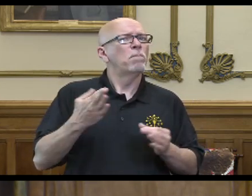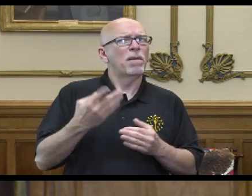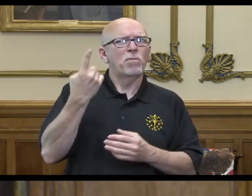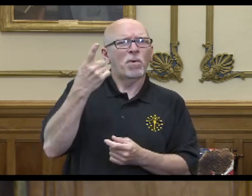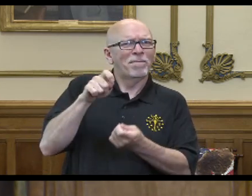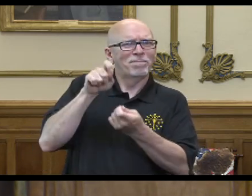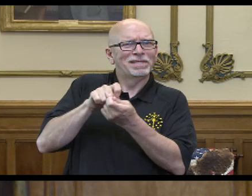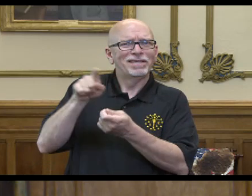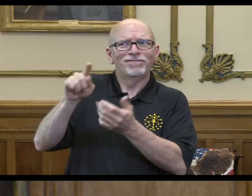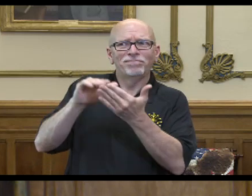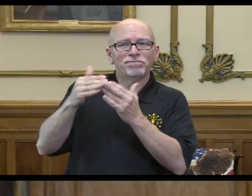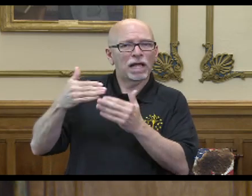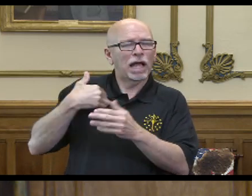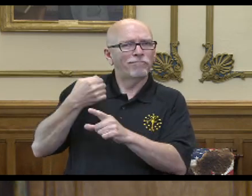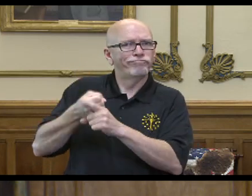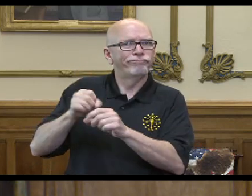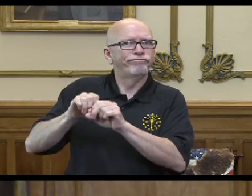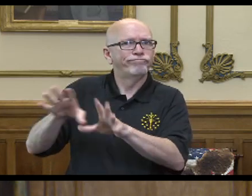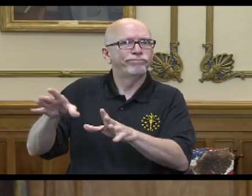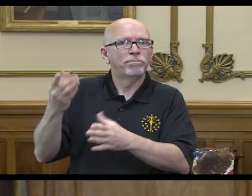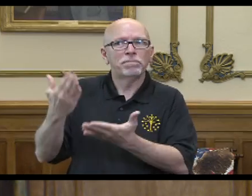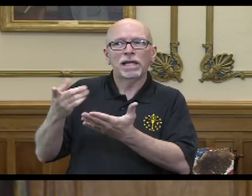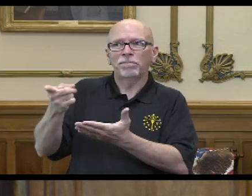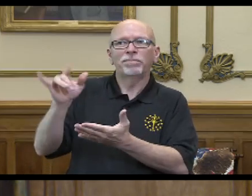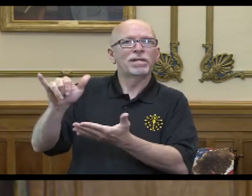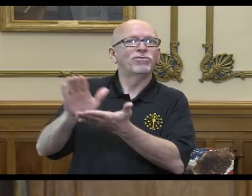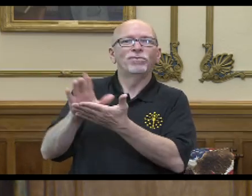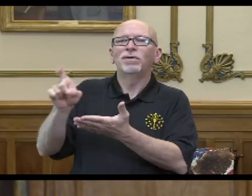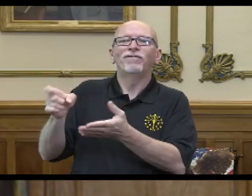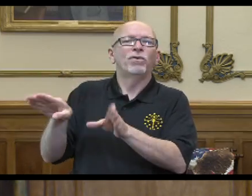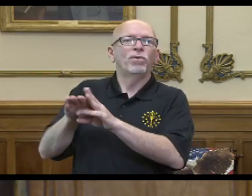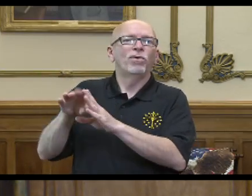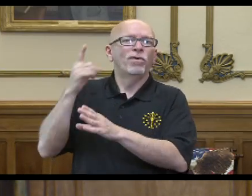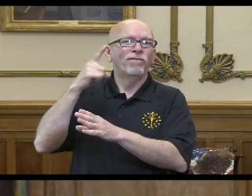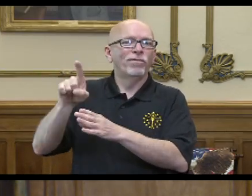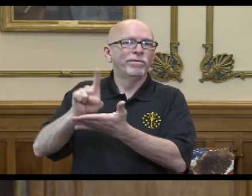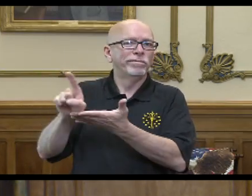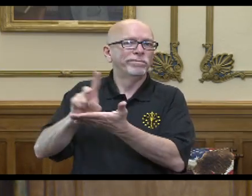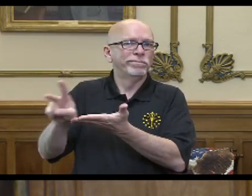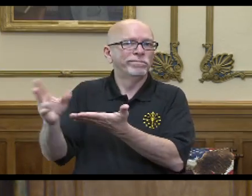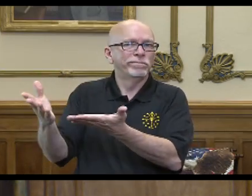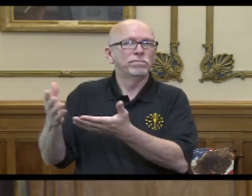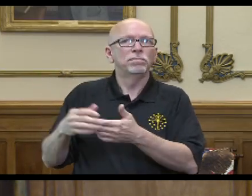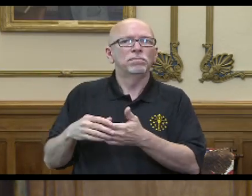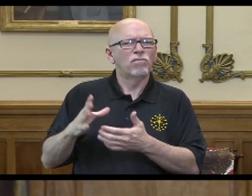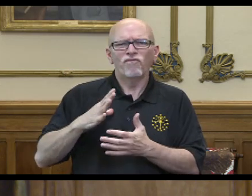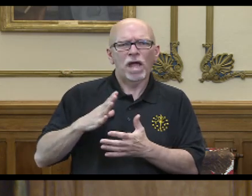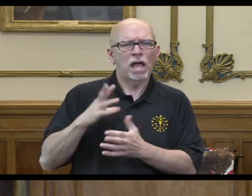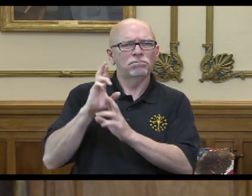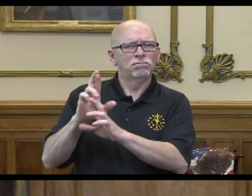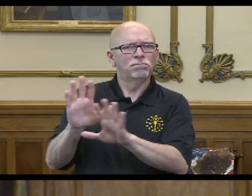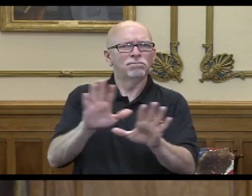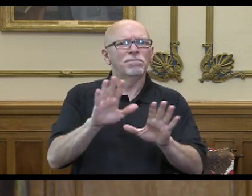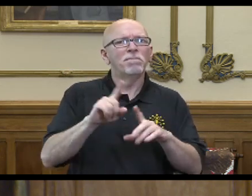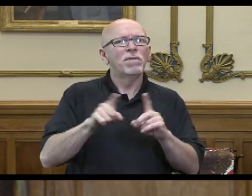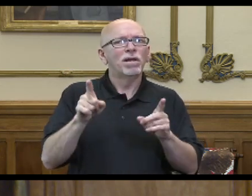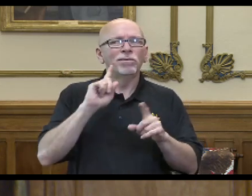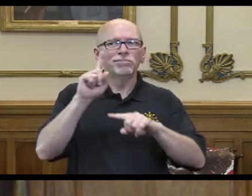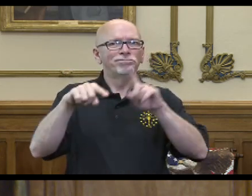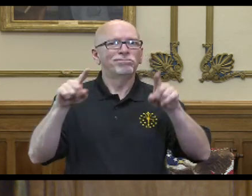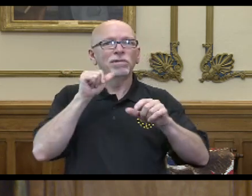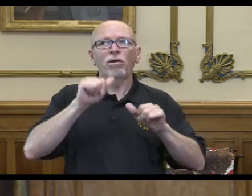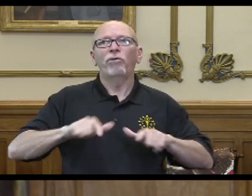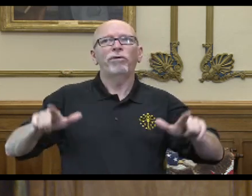has an outbreak and the decision is made that the school needs to close for a period of time. But for the most part, if we continue